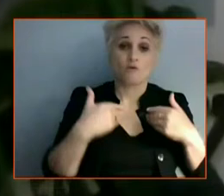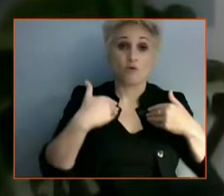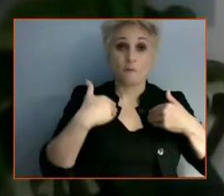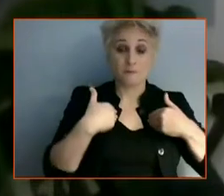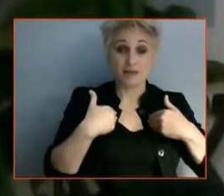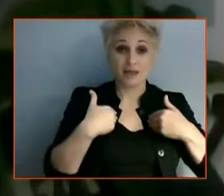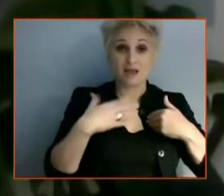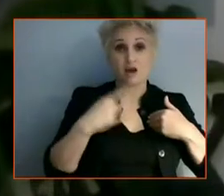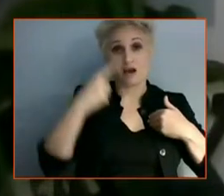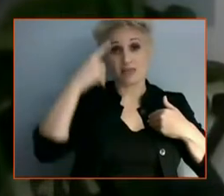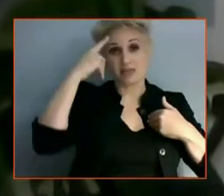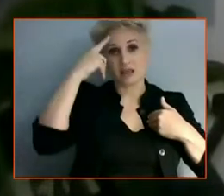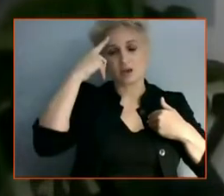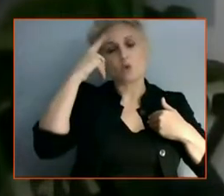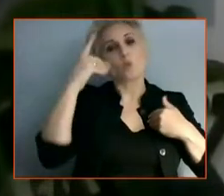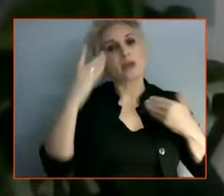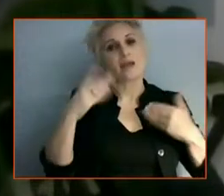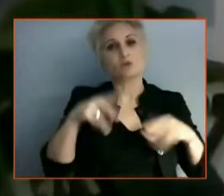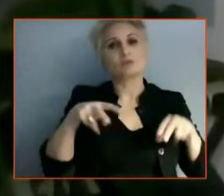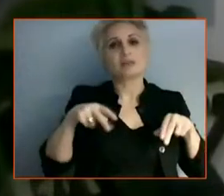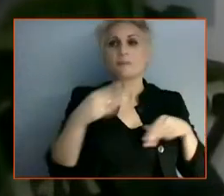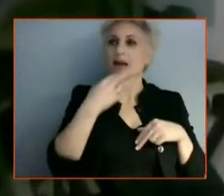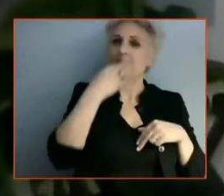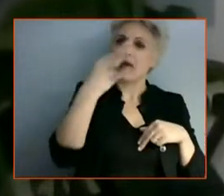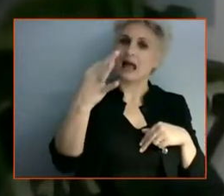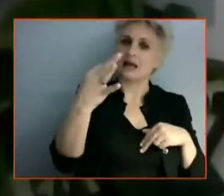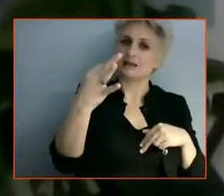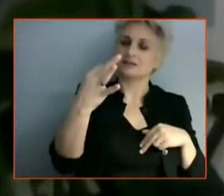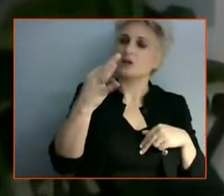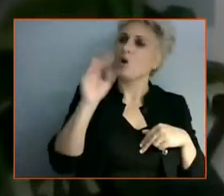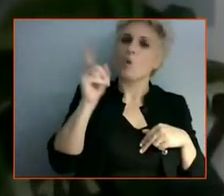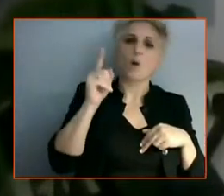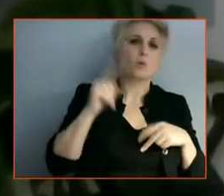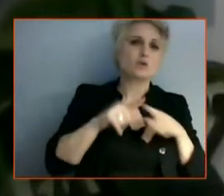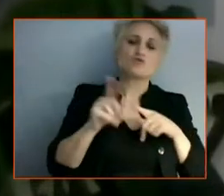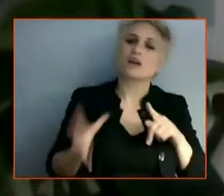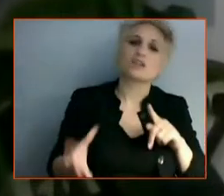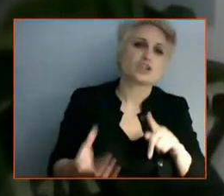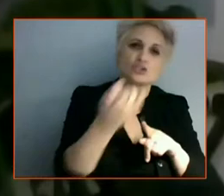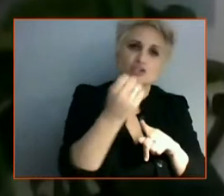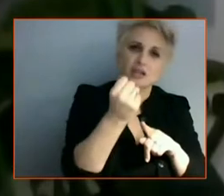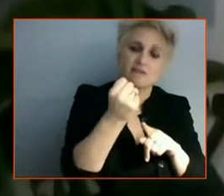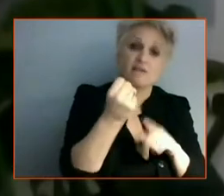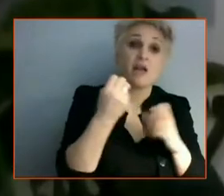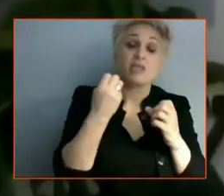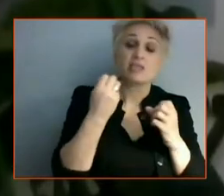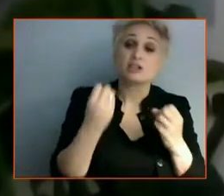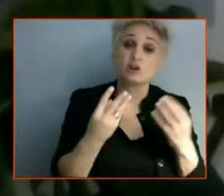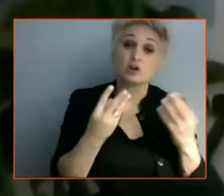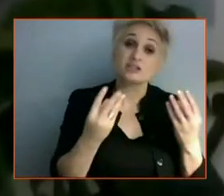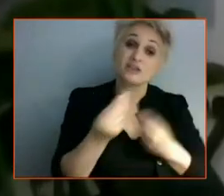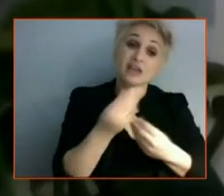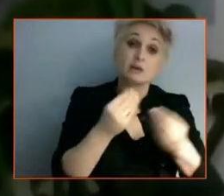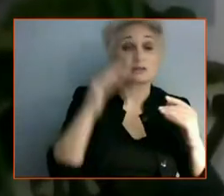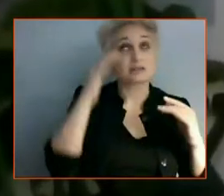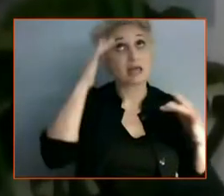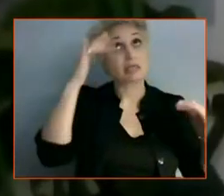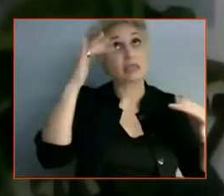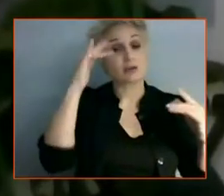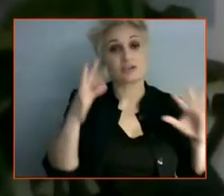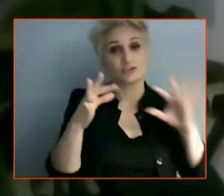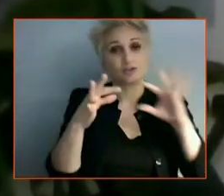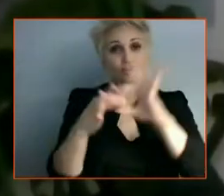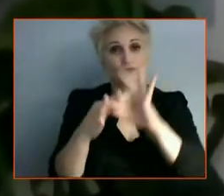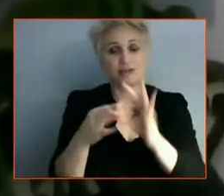to achieve through the social contract. And, you know, there's a number of different economic theories that you can apply to that, sure, in terms